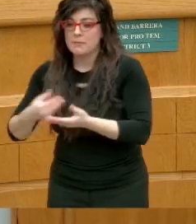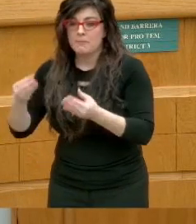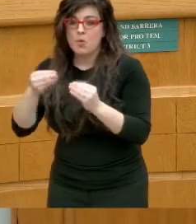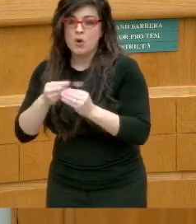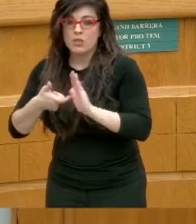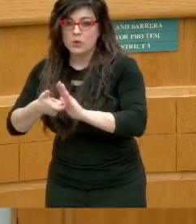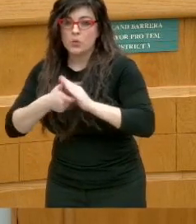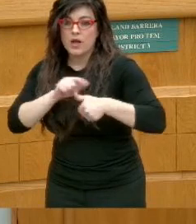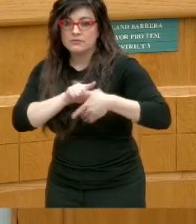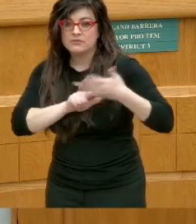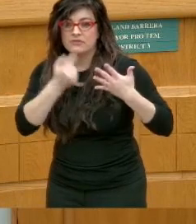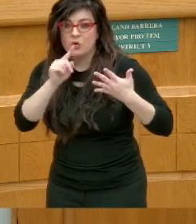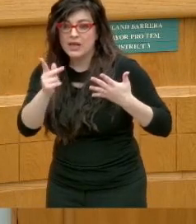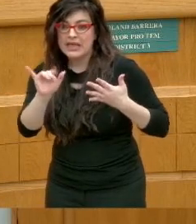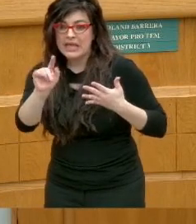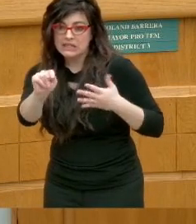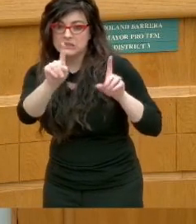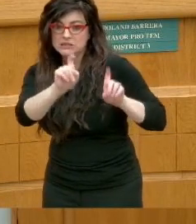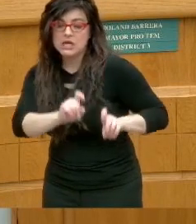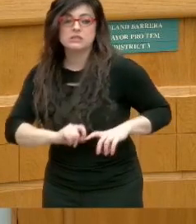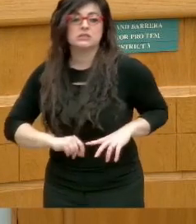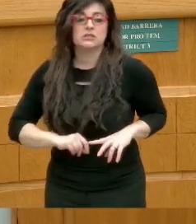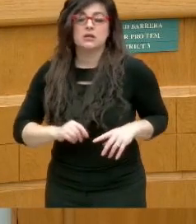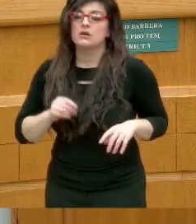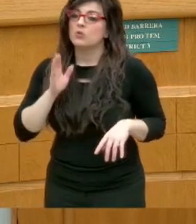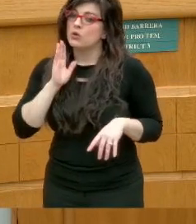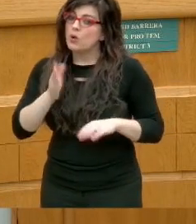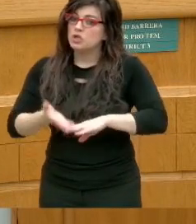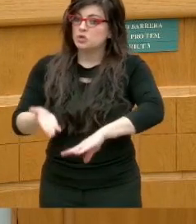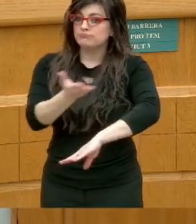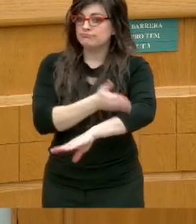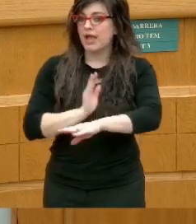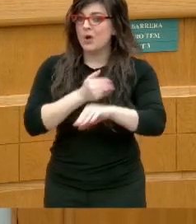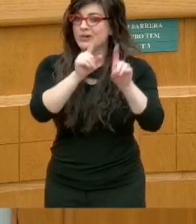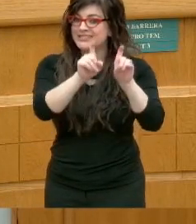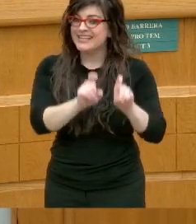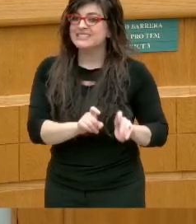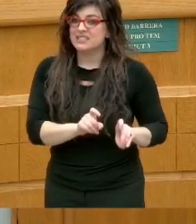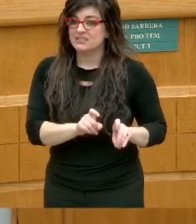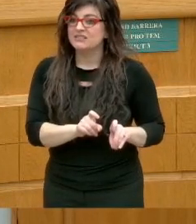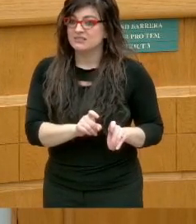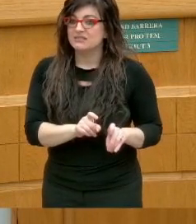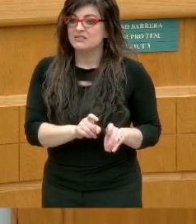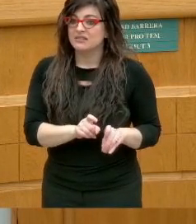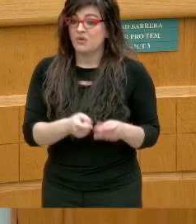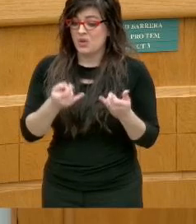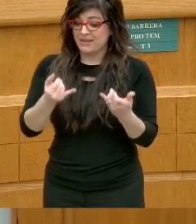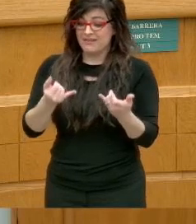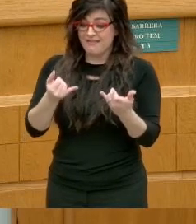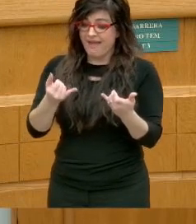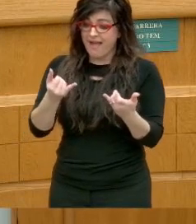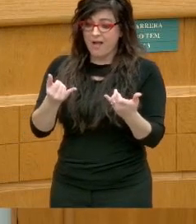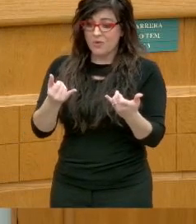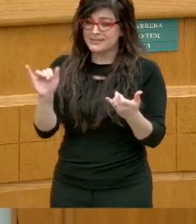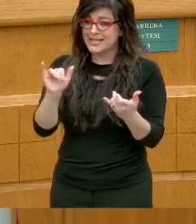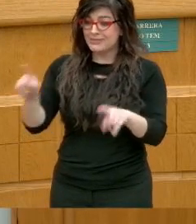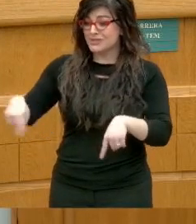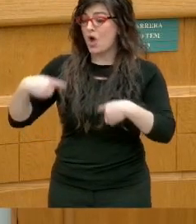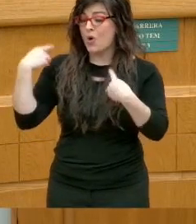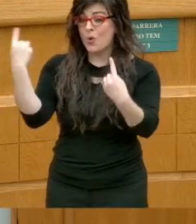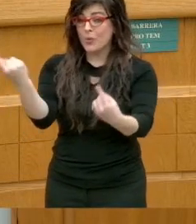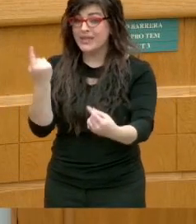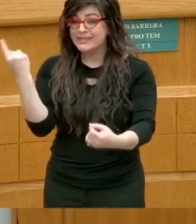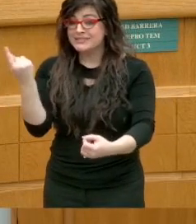tracing. And I want you to know that it stands, as it always did, that this COVID-19